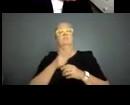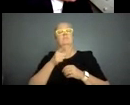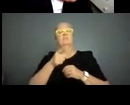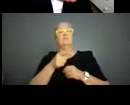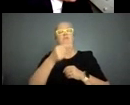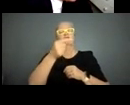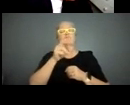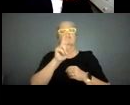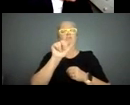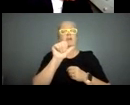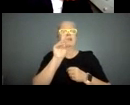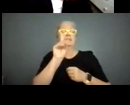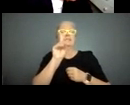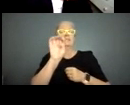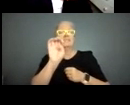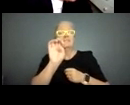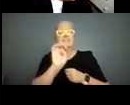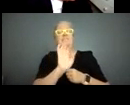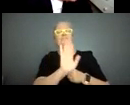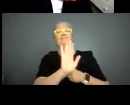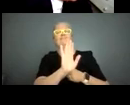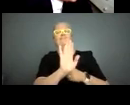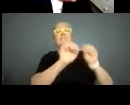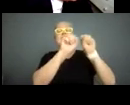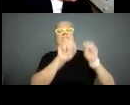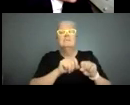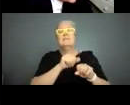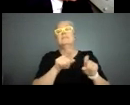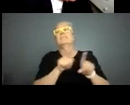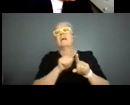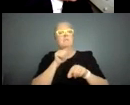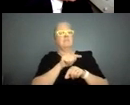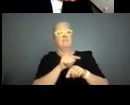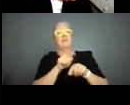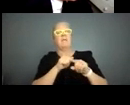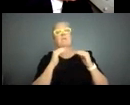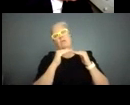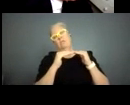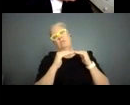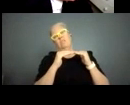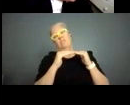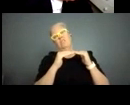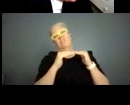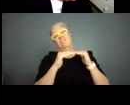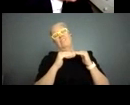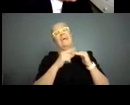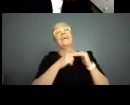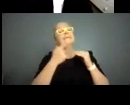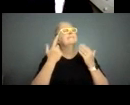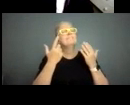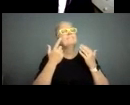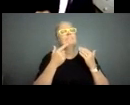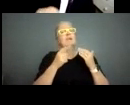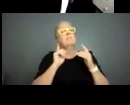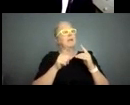said this before, stuck in the same grade for years and years because they just don't get something. Children should move forward with their